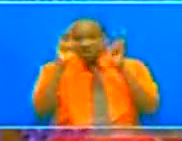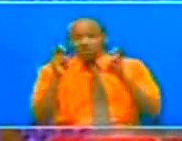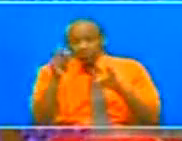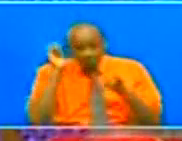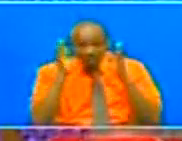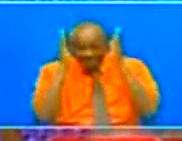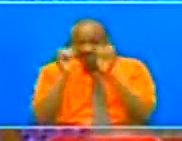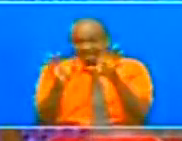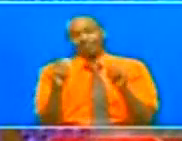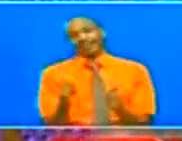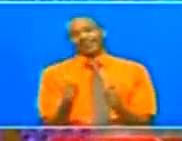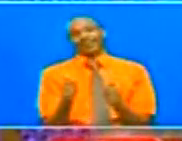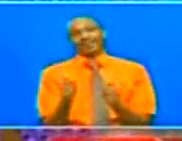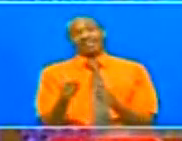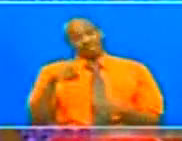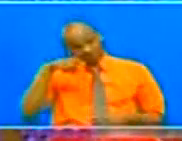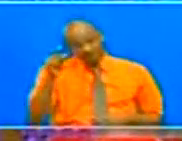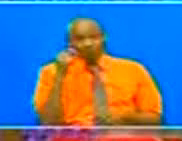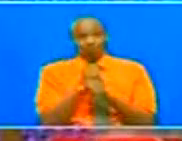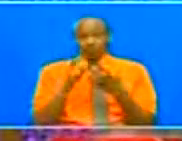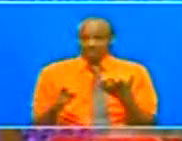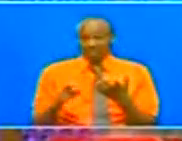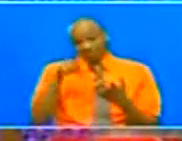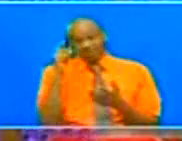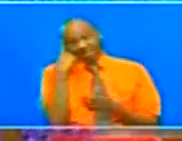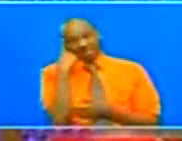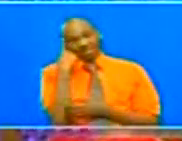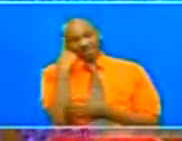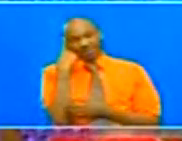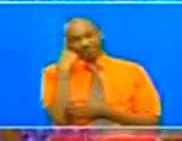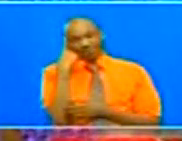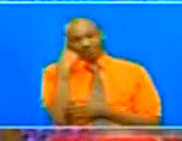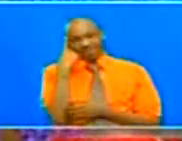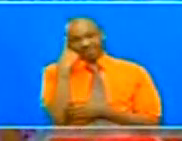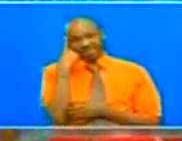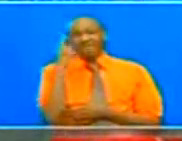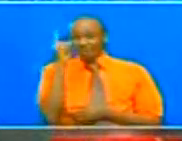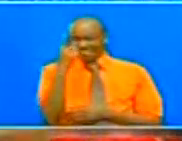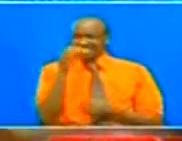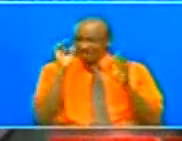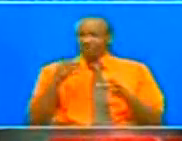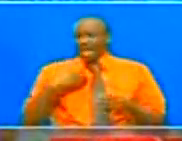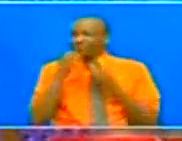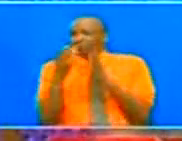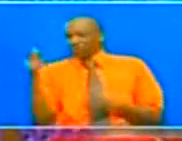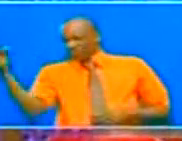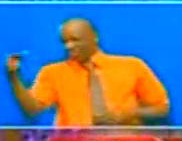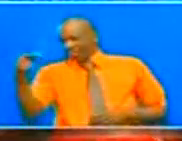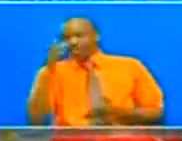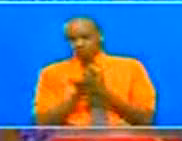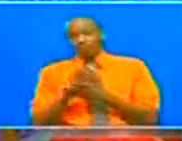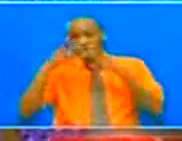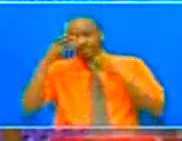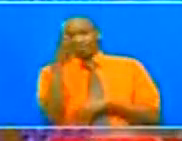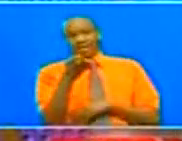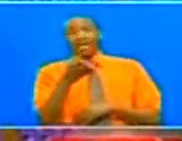face, you know, they go to those poor refugees because they are soft targeted. First, if there is intelligence that that Al-Shabaab says, why